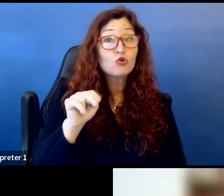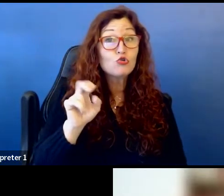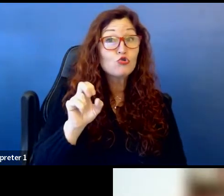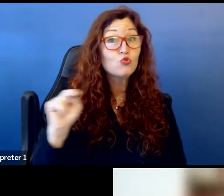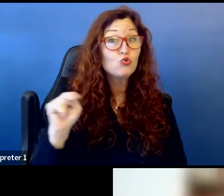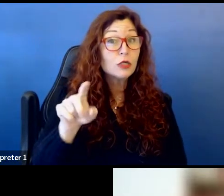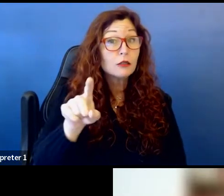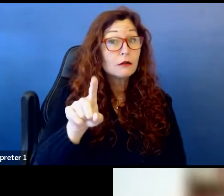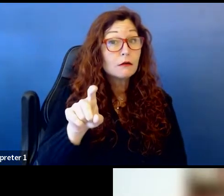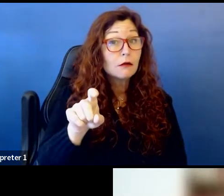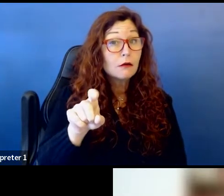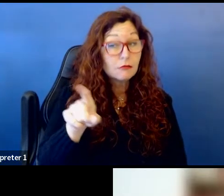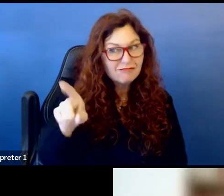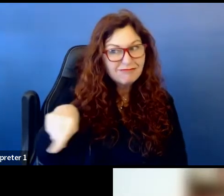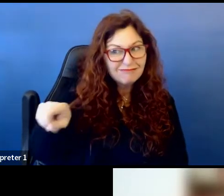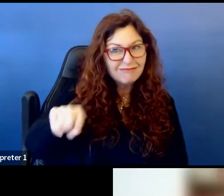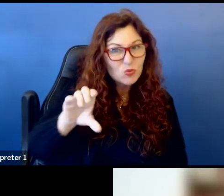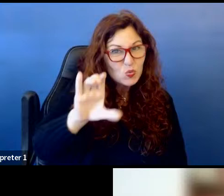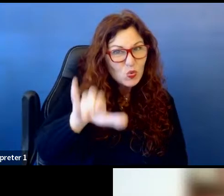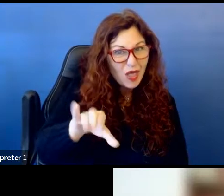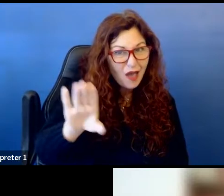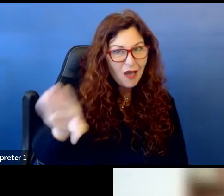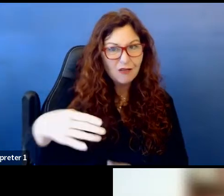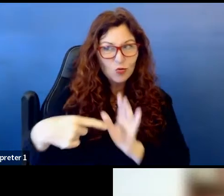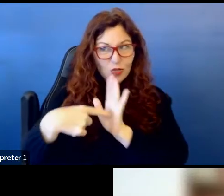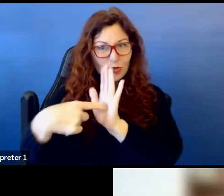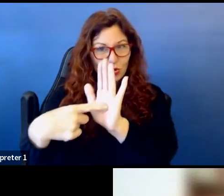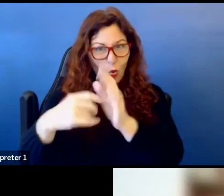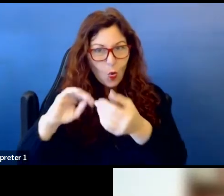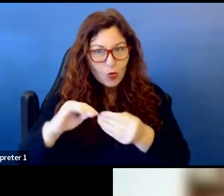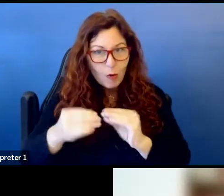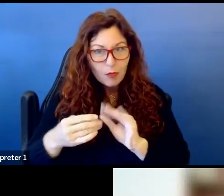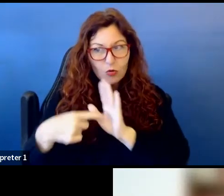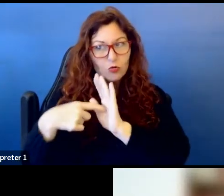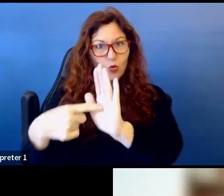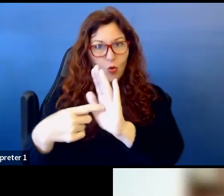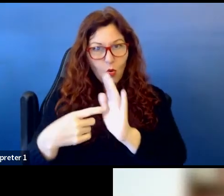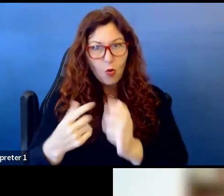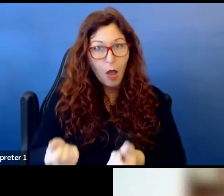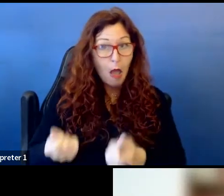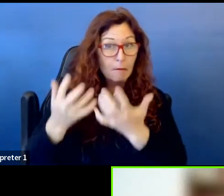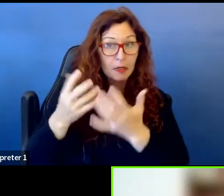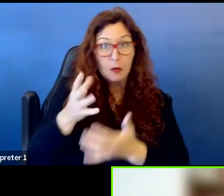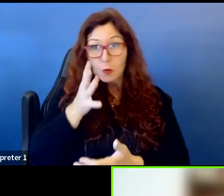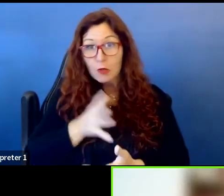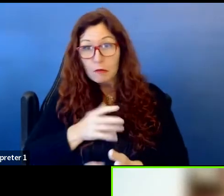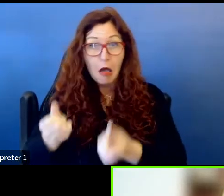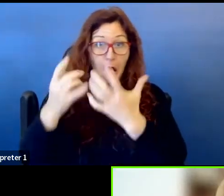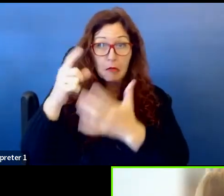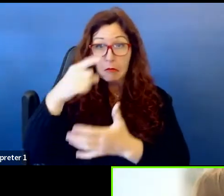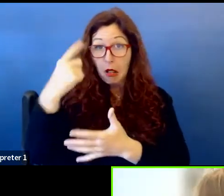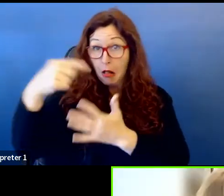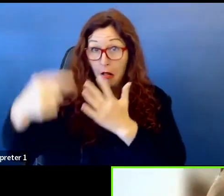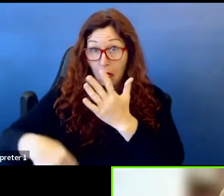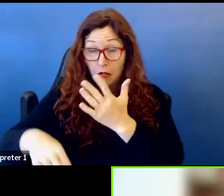journey women general membership ranks or hours worked um